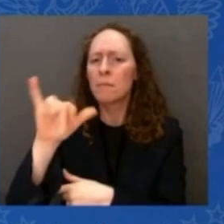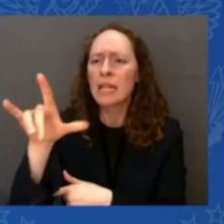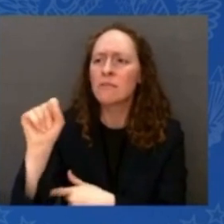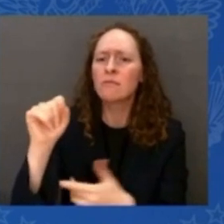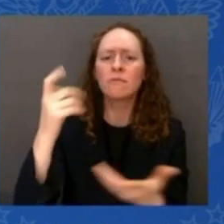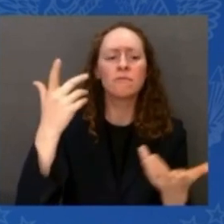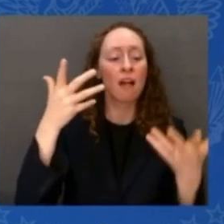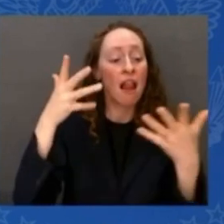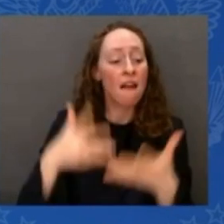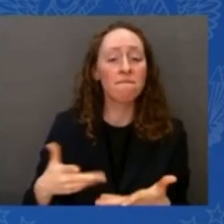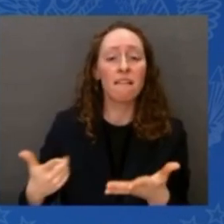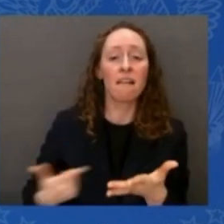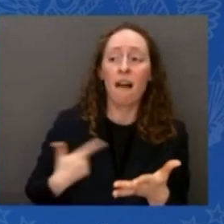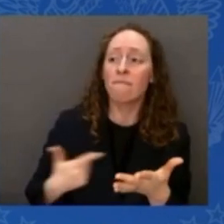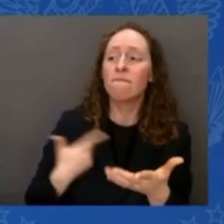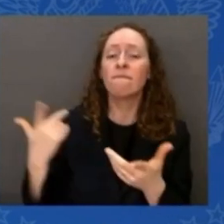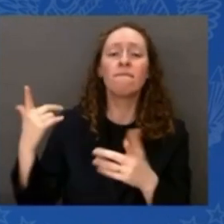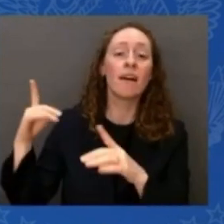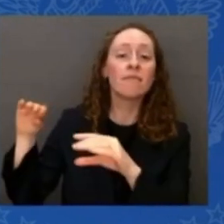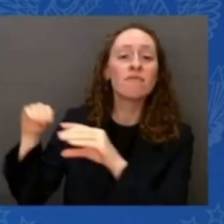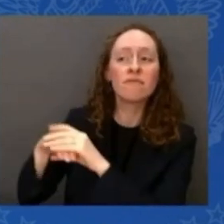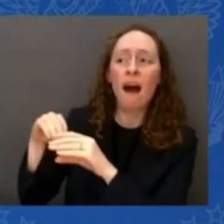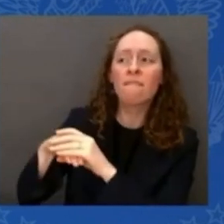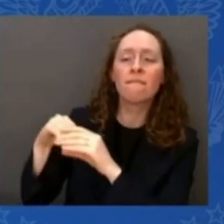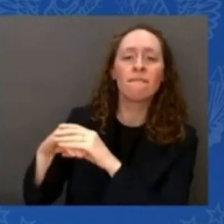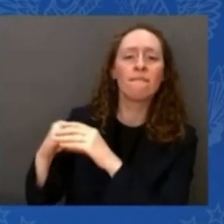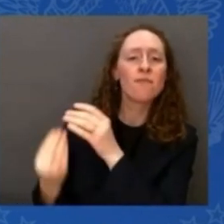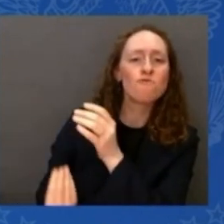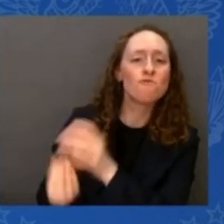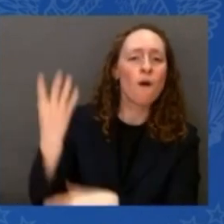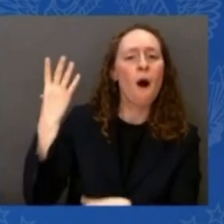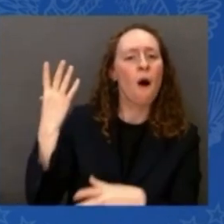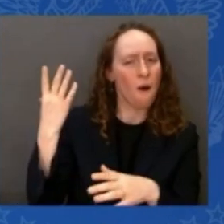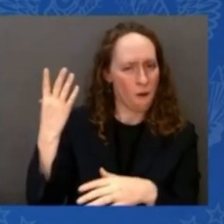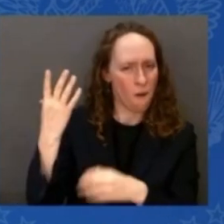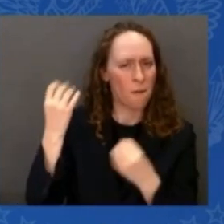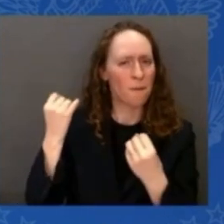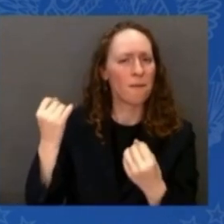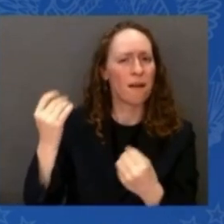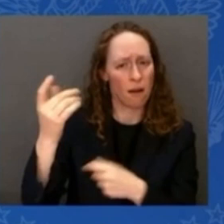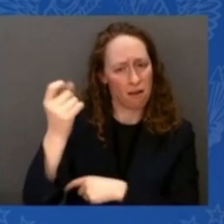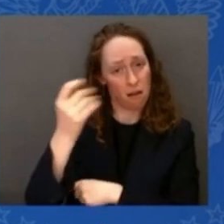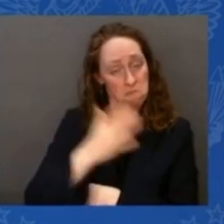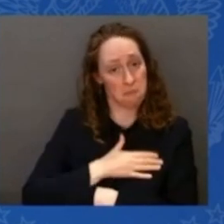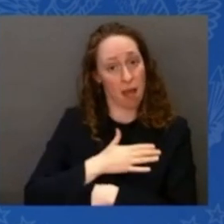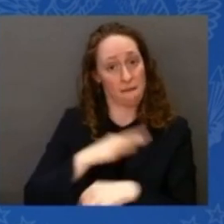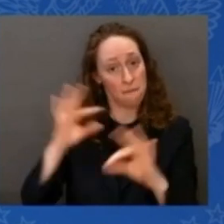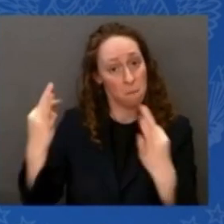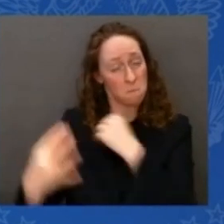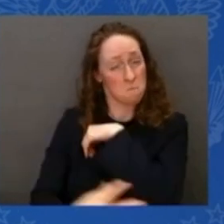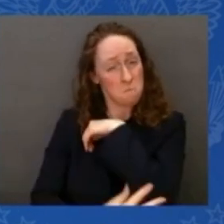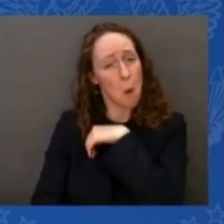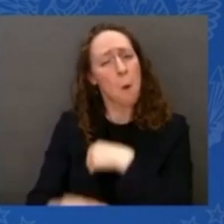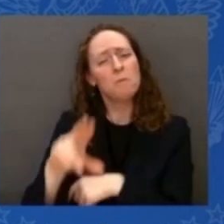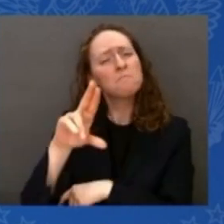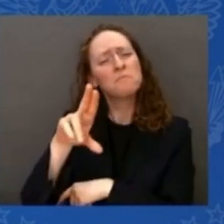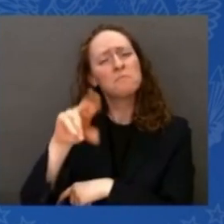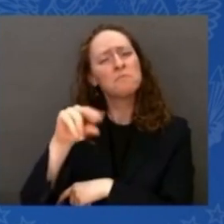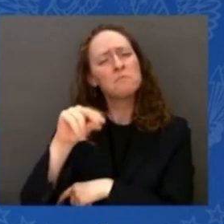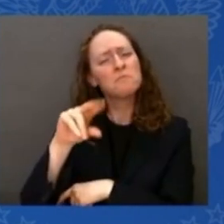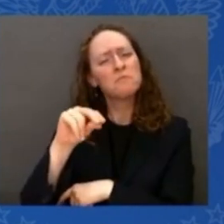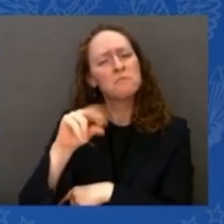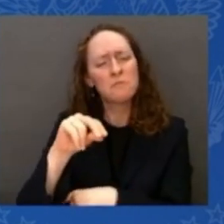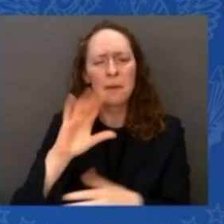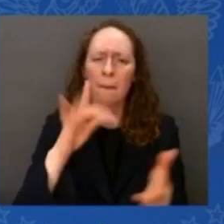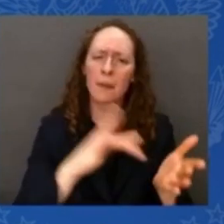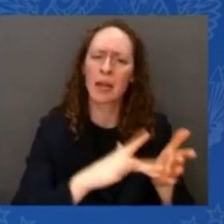we were a typical middle-class family. 4 kids, we lived in a 3-bedroom split-level home with a grandpa. And my